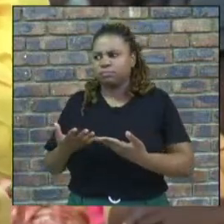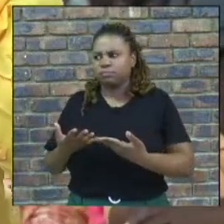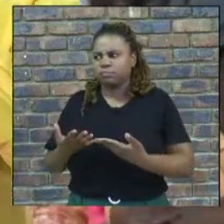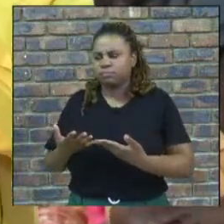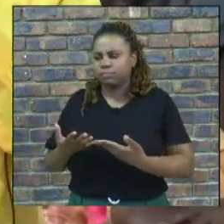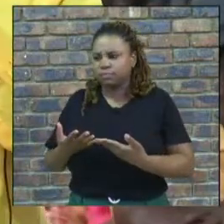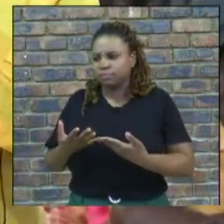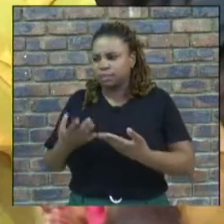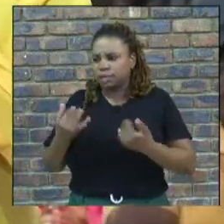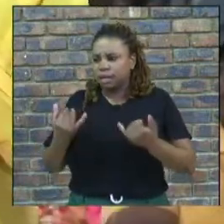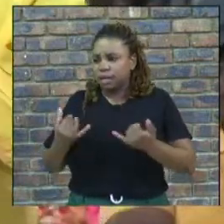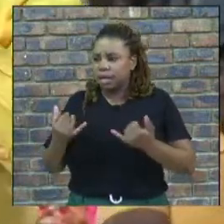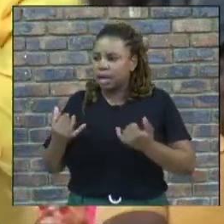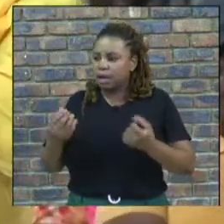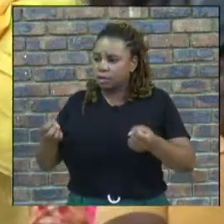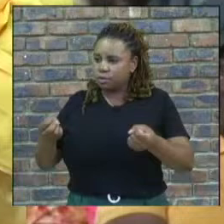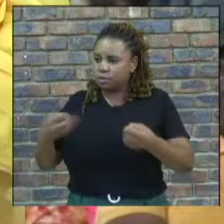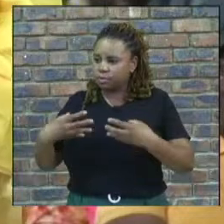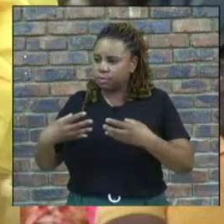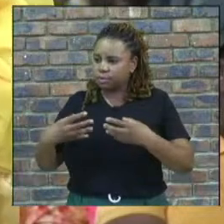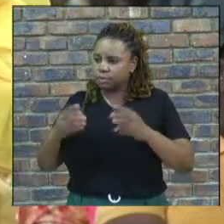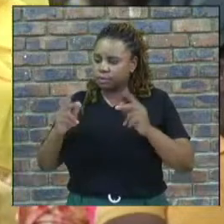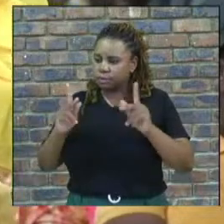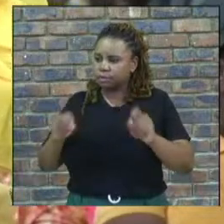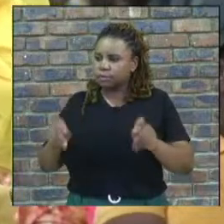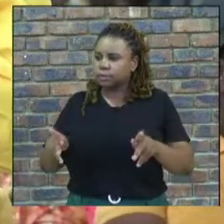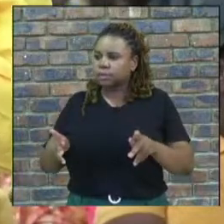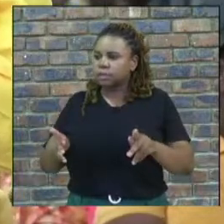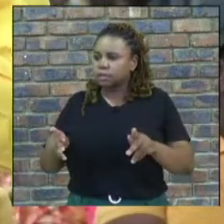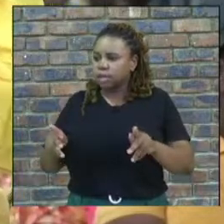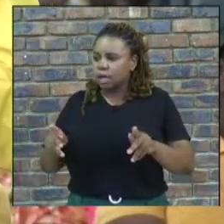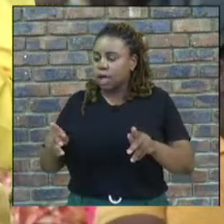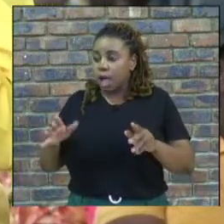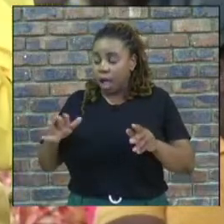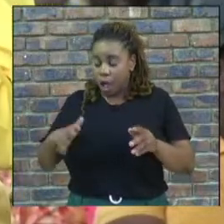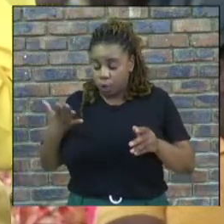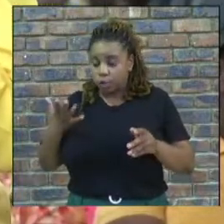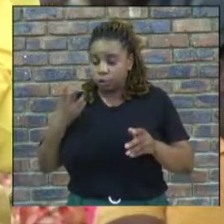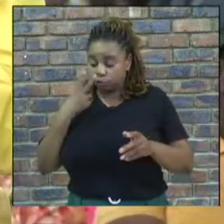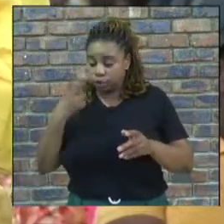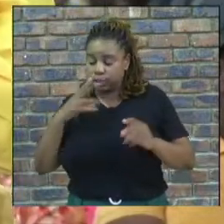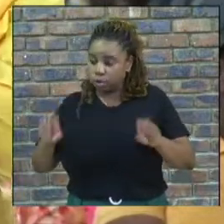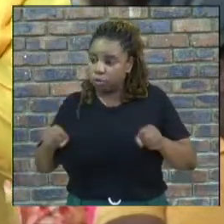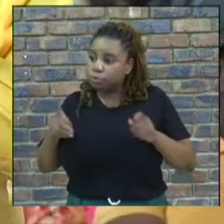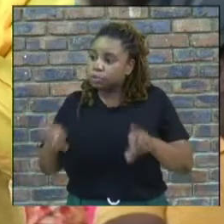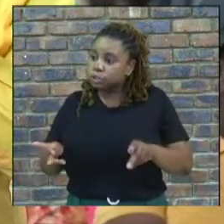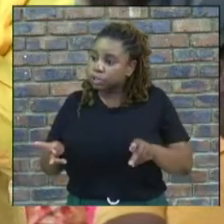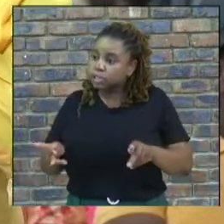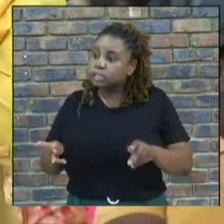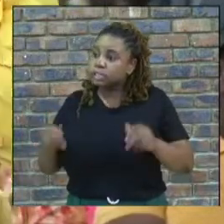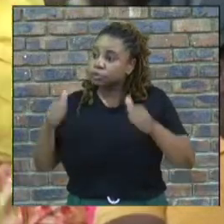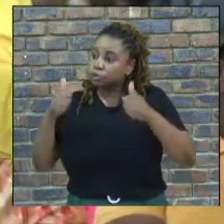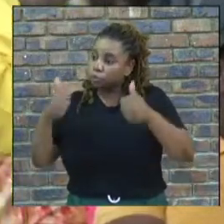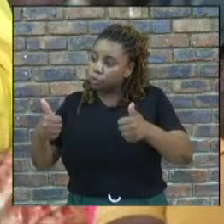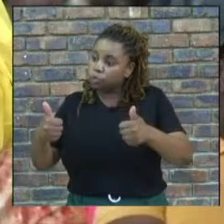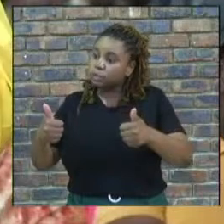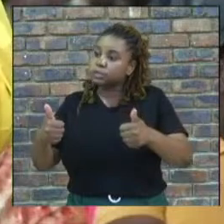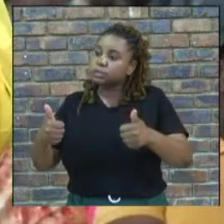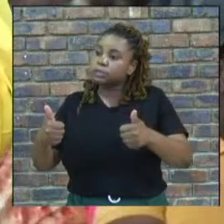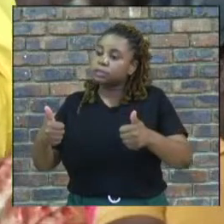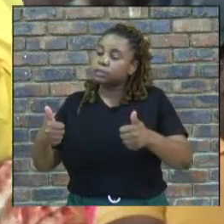ngiphi ithuba ukuthi nami ngiyibone lento ukuthi ni ingizela nobuhle noma ngizela nobubi